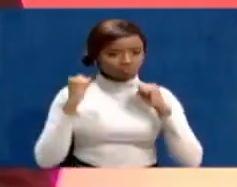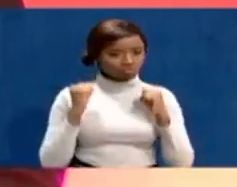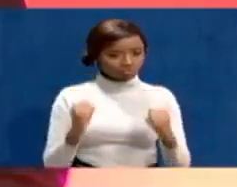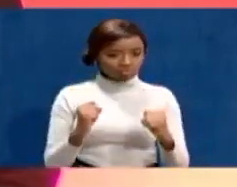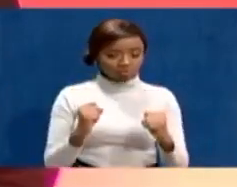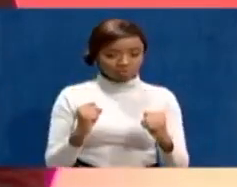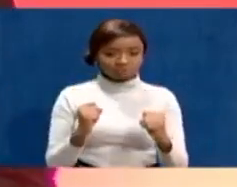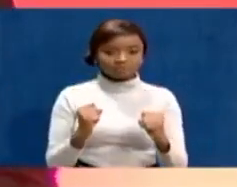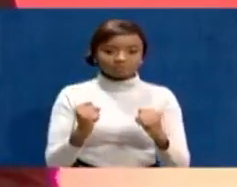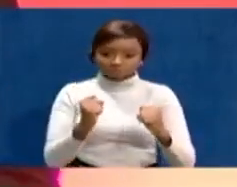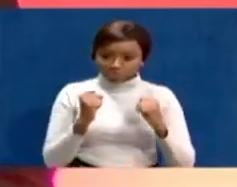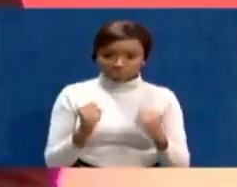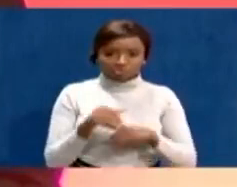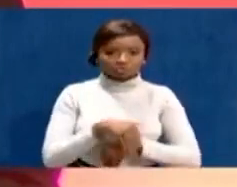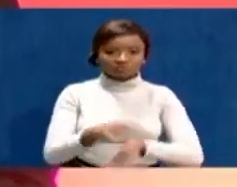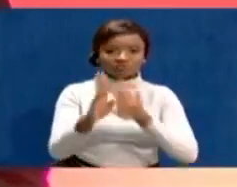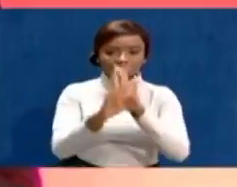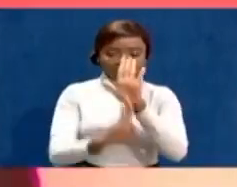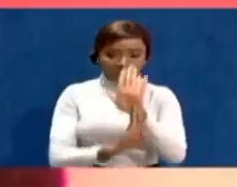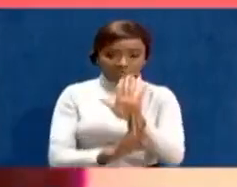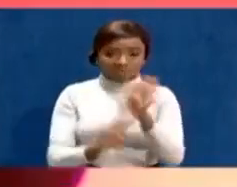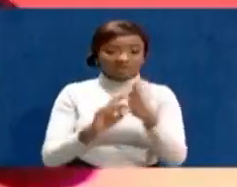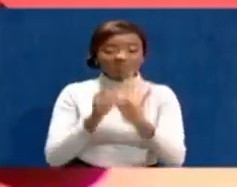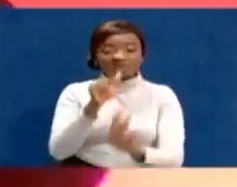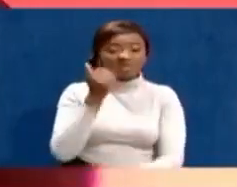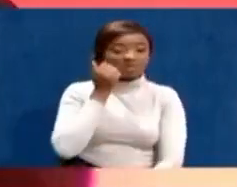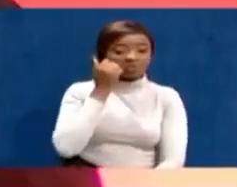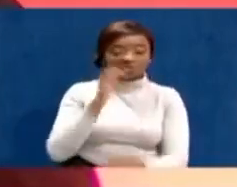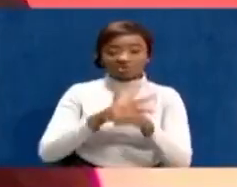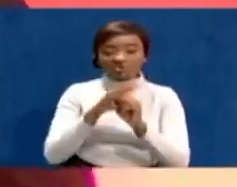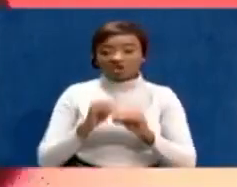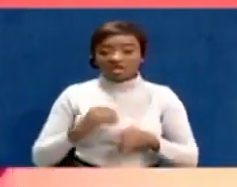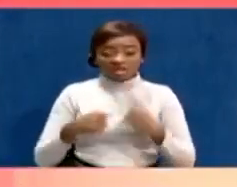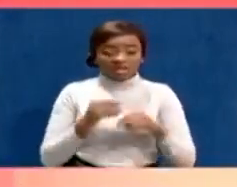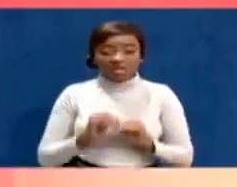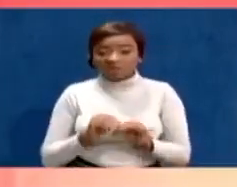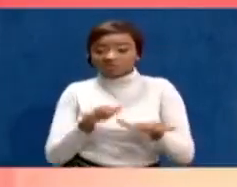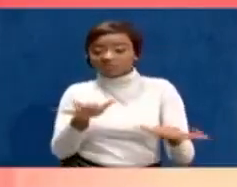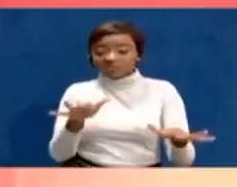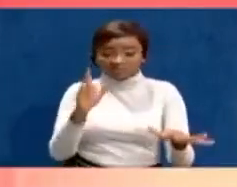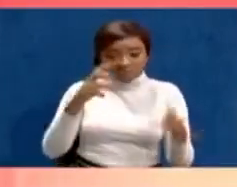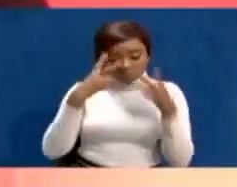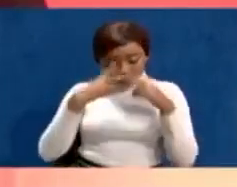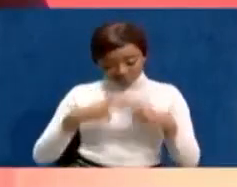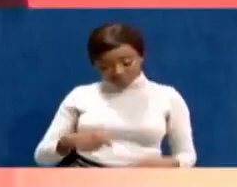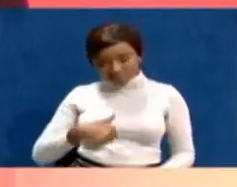in defying laid down protocol. So hii ugonjwa ikiendelea kusambaza, tujiangalie sisi